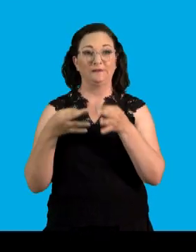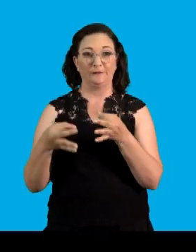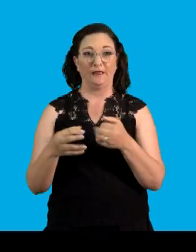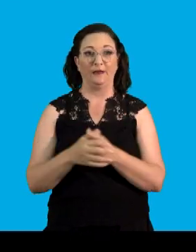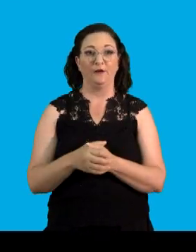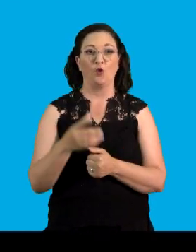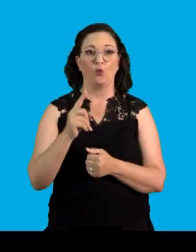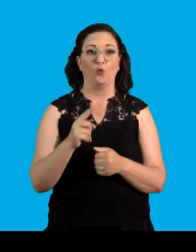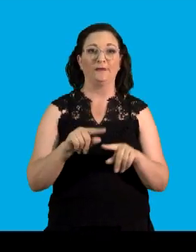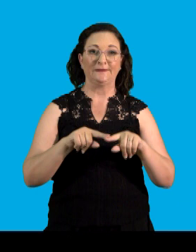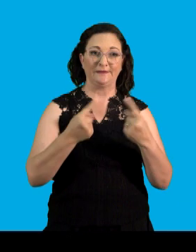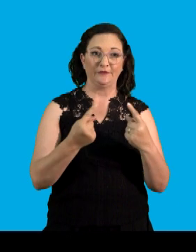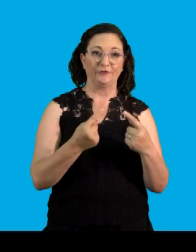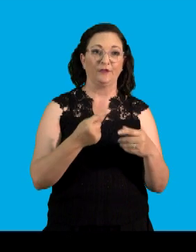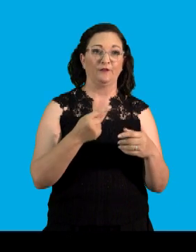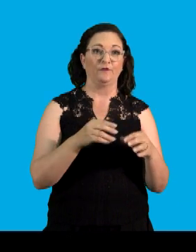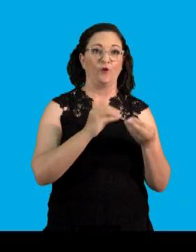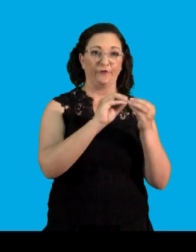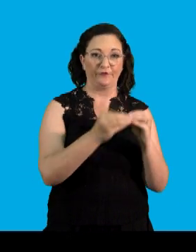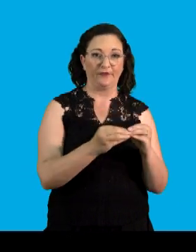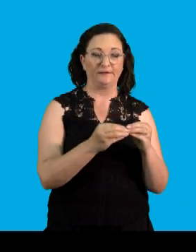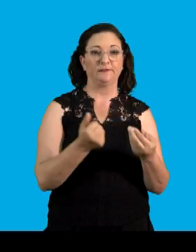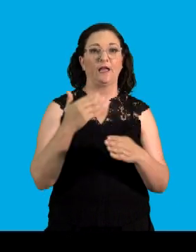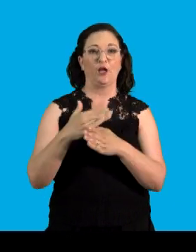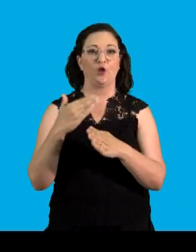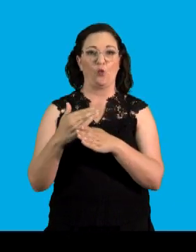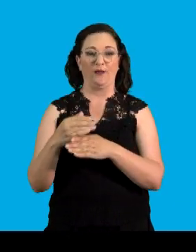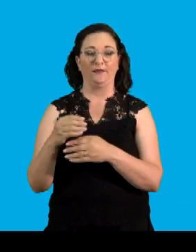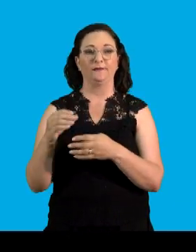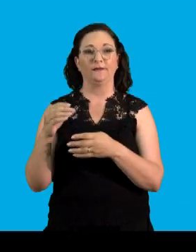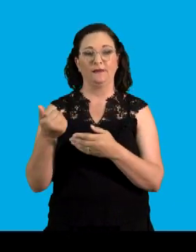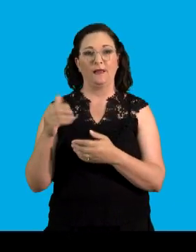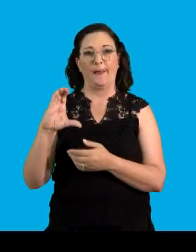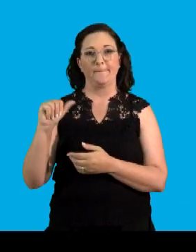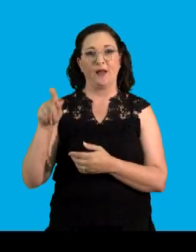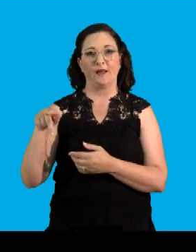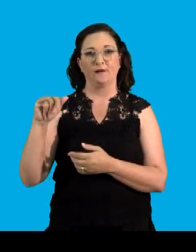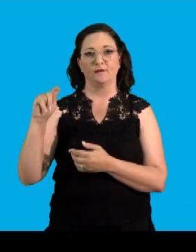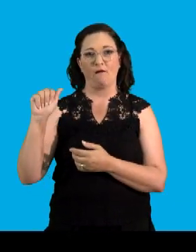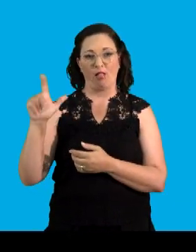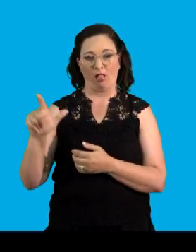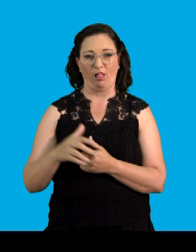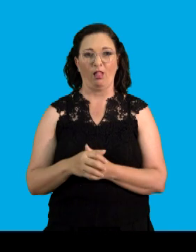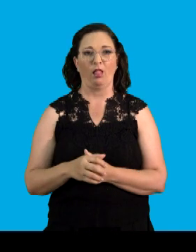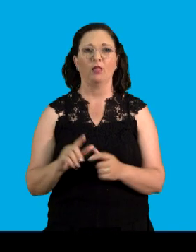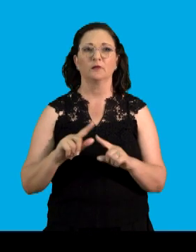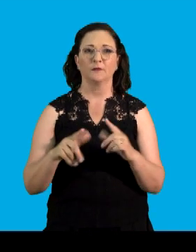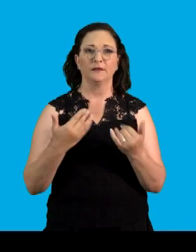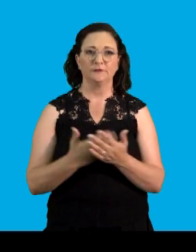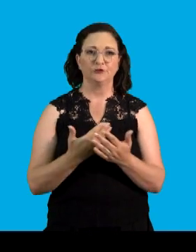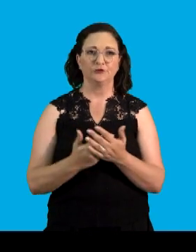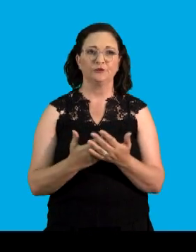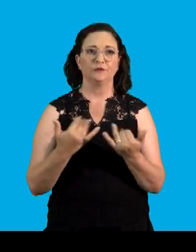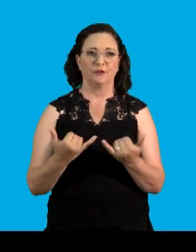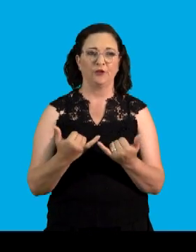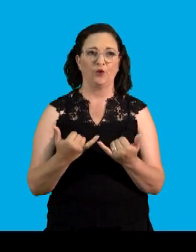differences between fixed and working capital. So I'm sure you know the difference between the two. Remember I said you can even